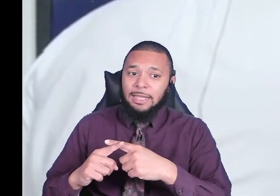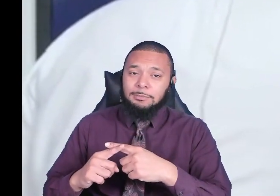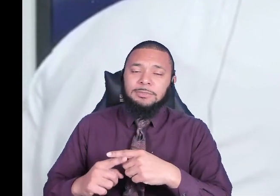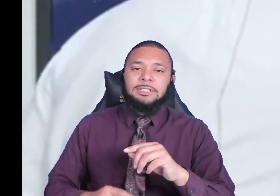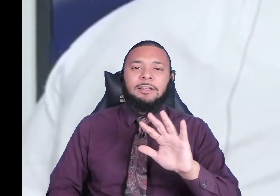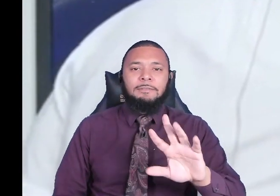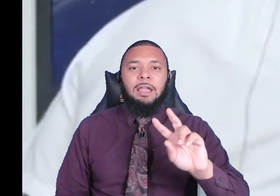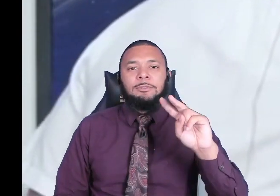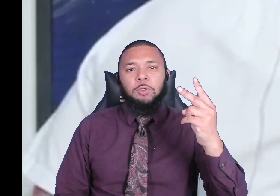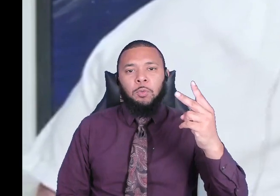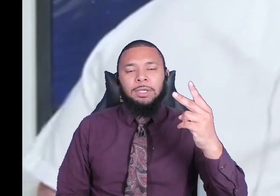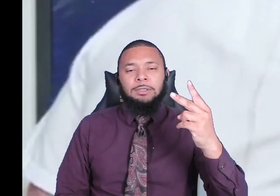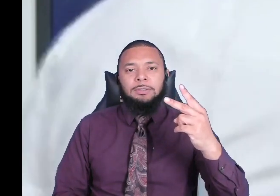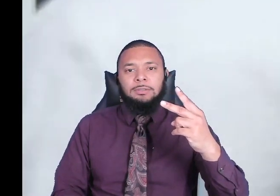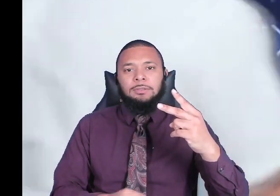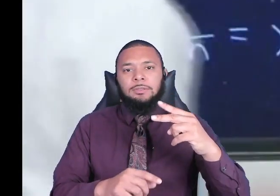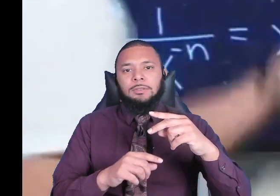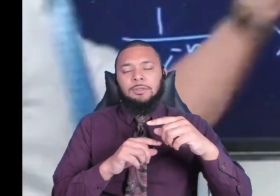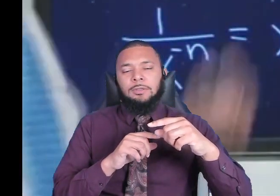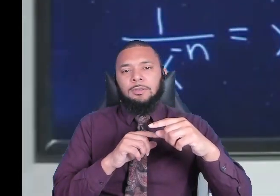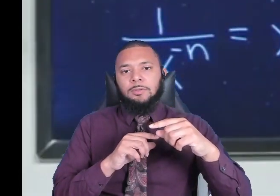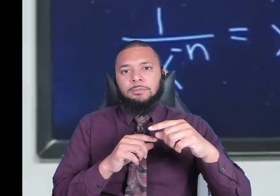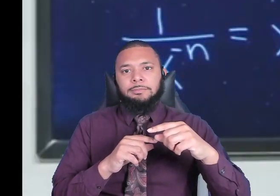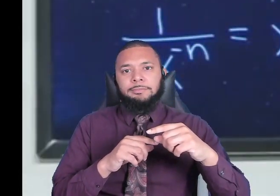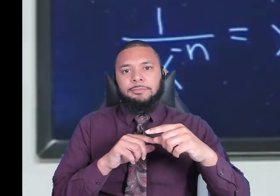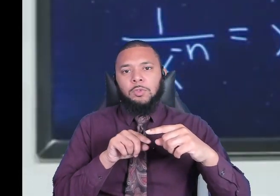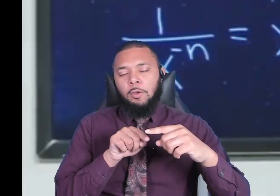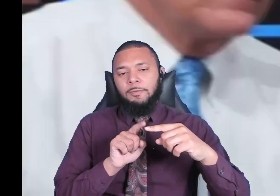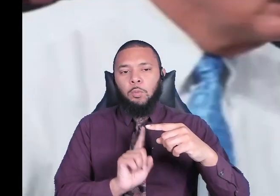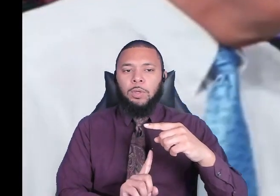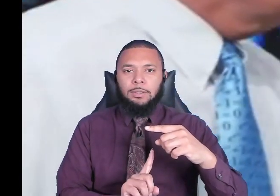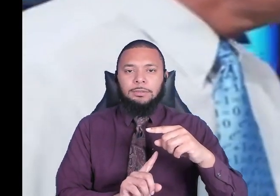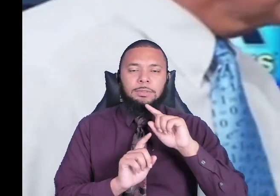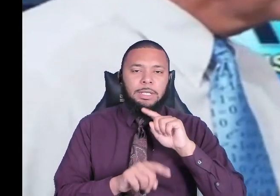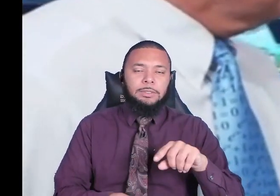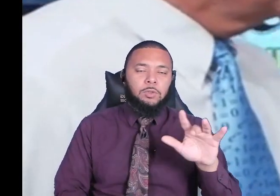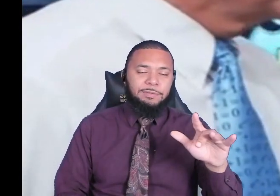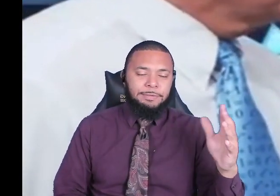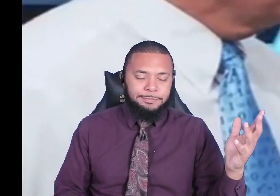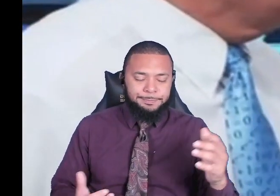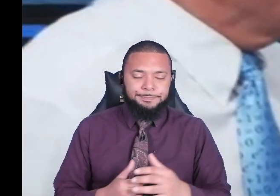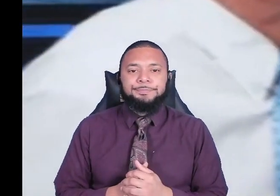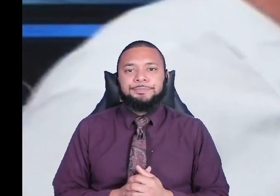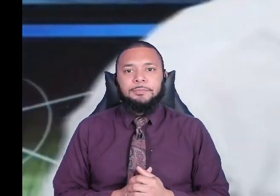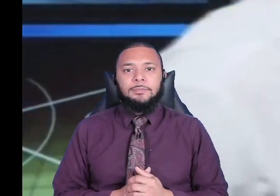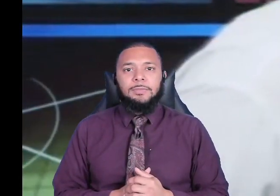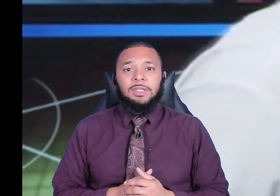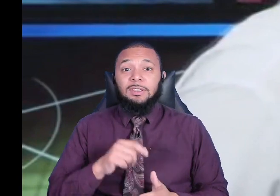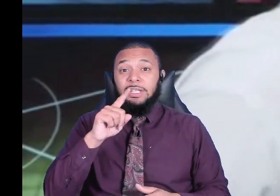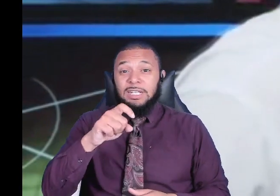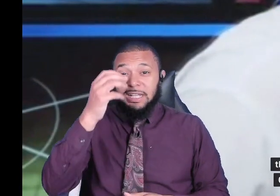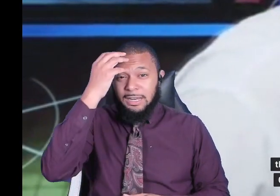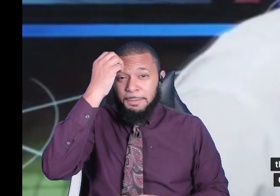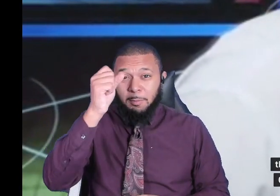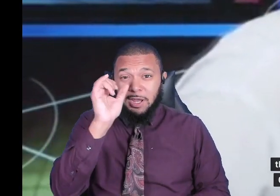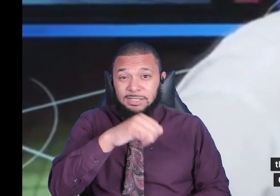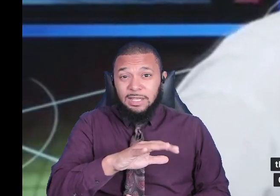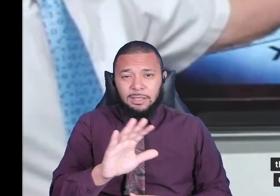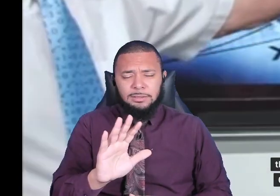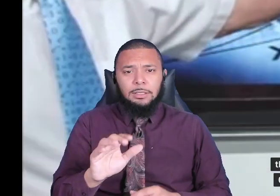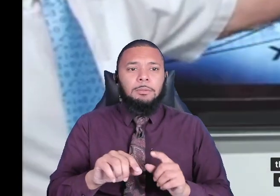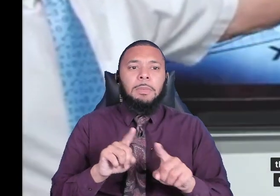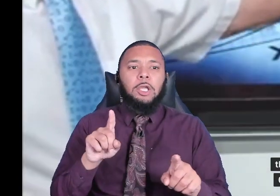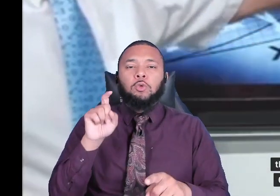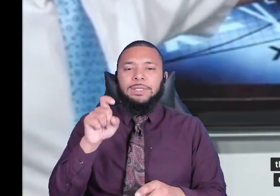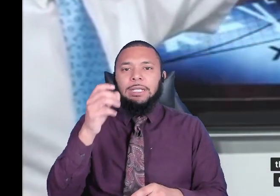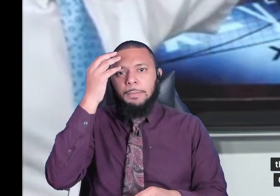5 squared over 1. And we get 25. So you don't need to remember that, but this you do need to